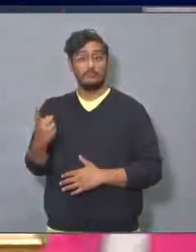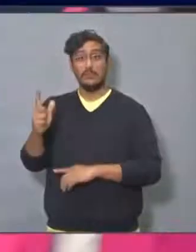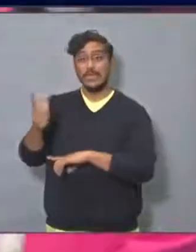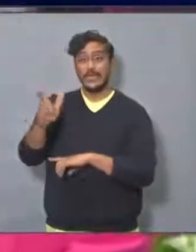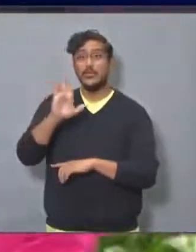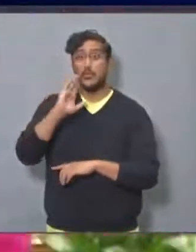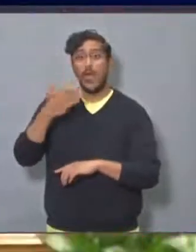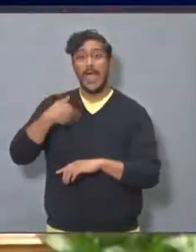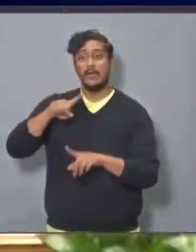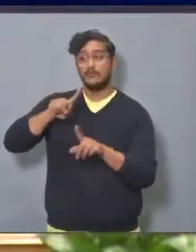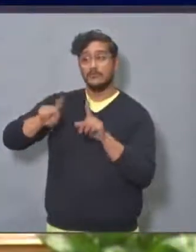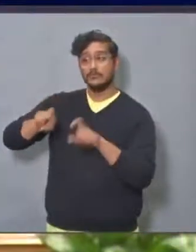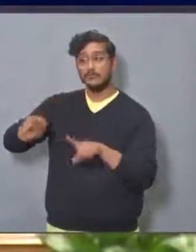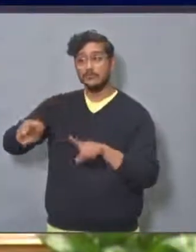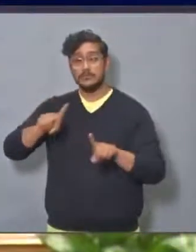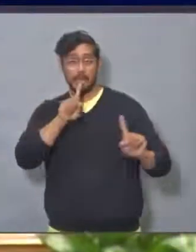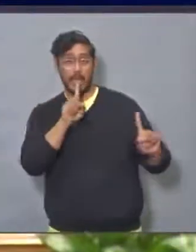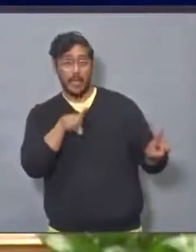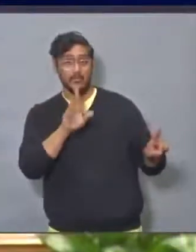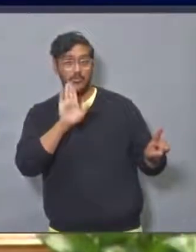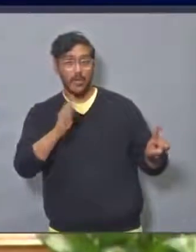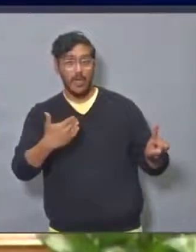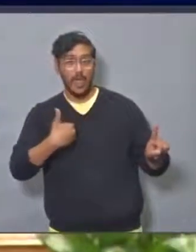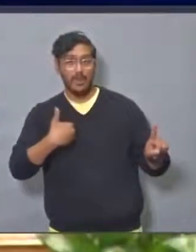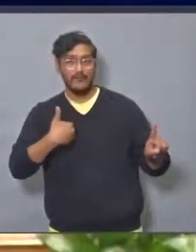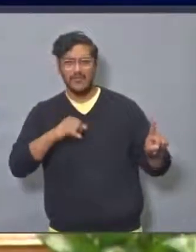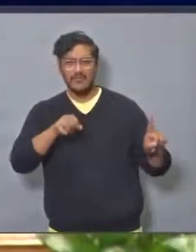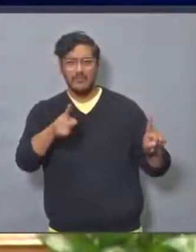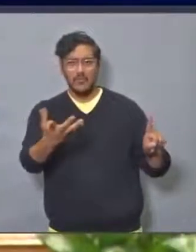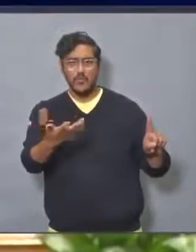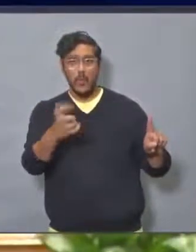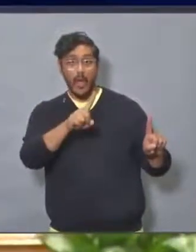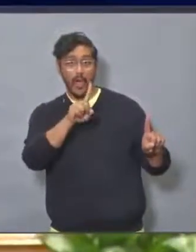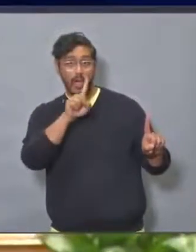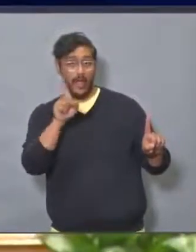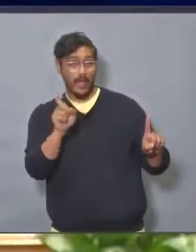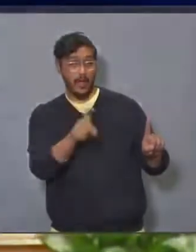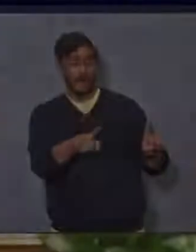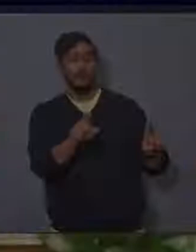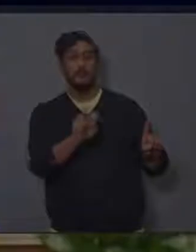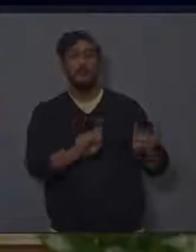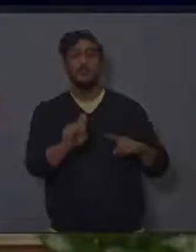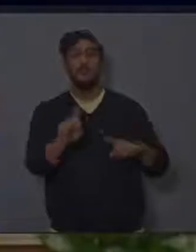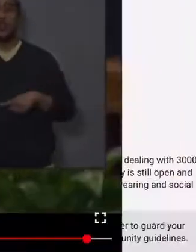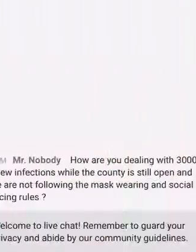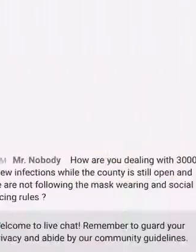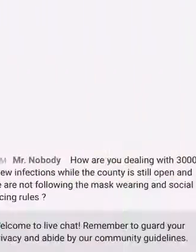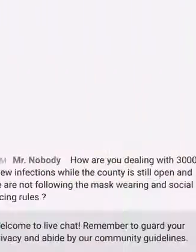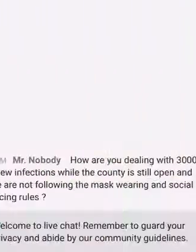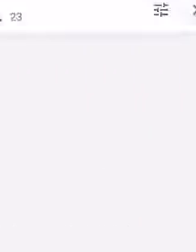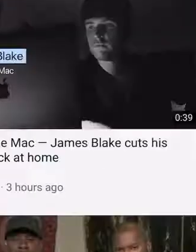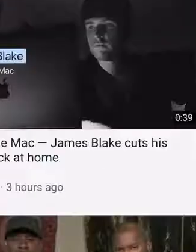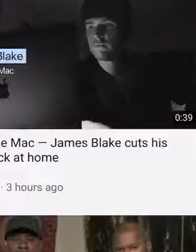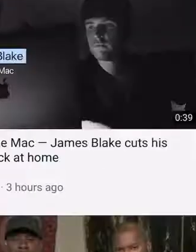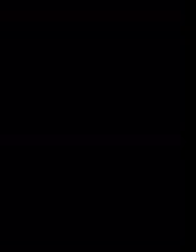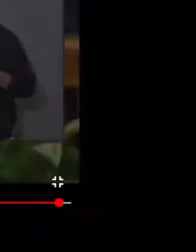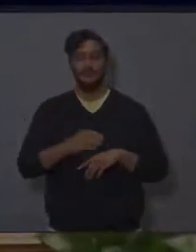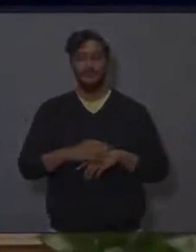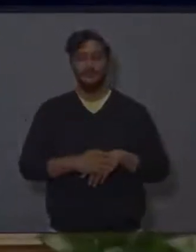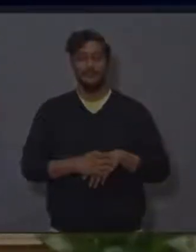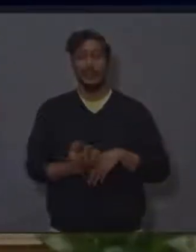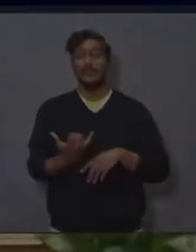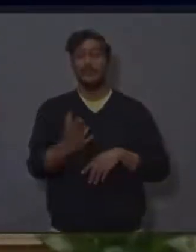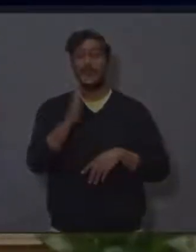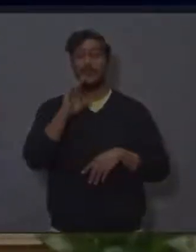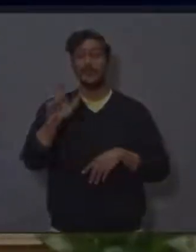Later, we will have a question and answer session. If you wish to ask a question, please press 1, then 0. I'd